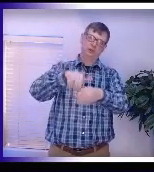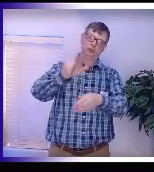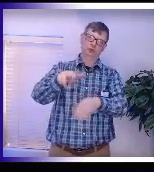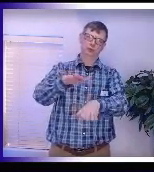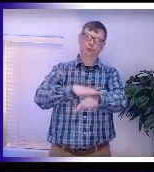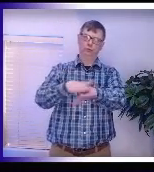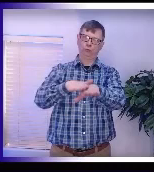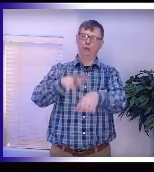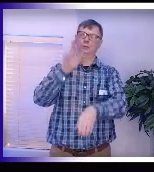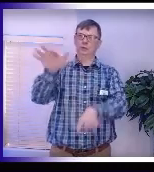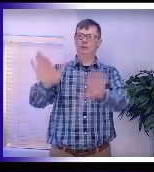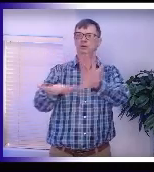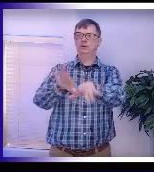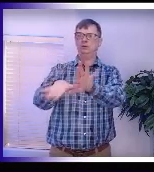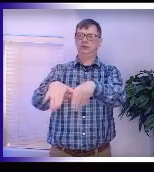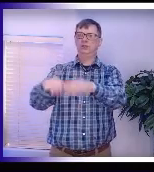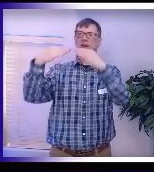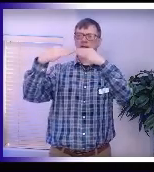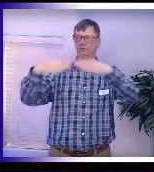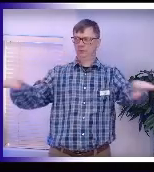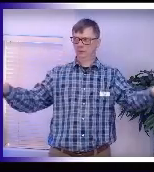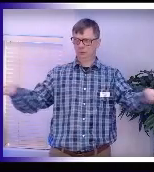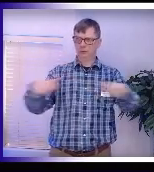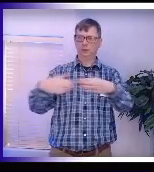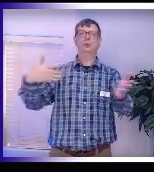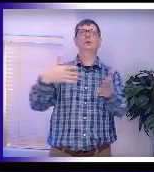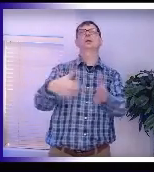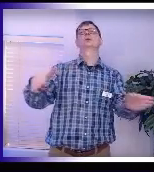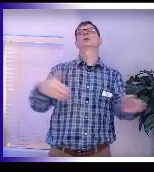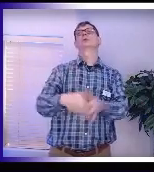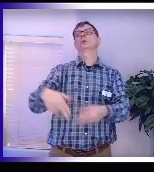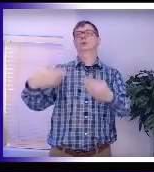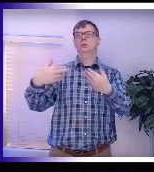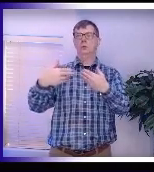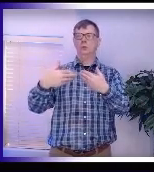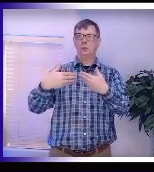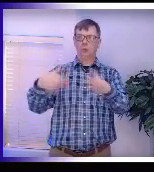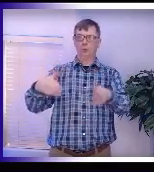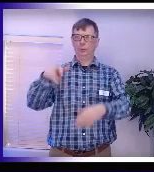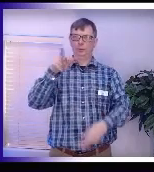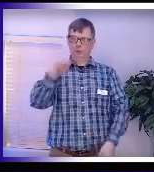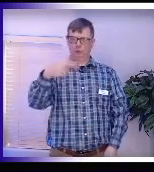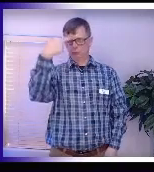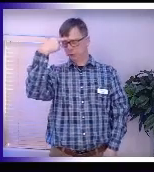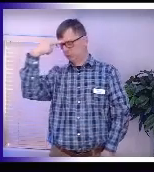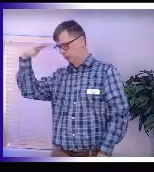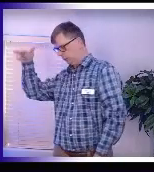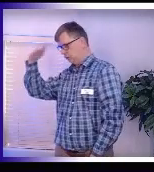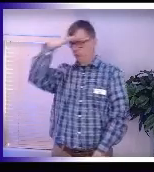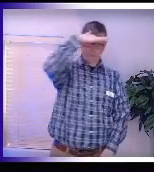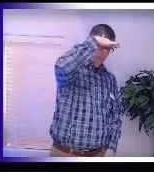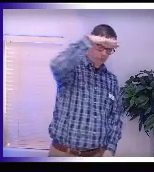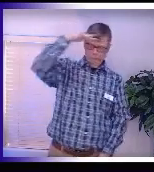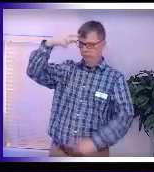floor. If your eyes have been closed, begin to open them and look around this room.